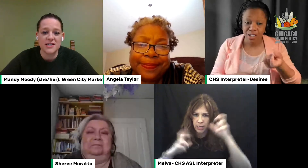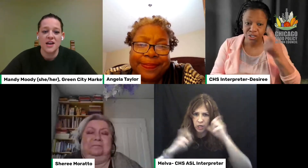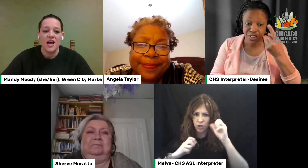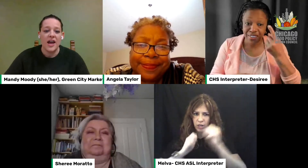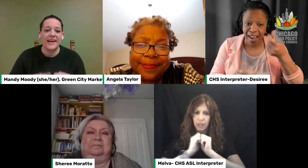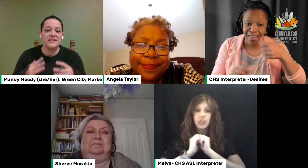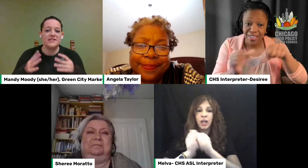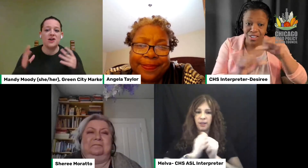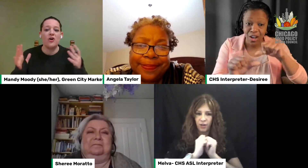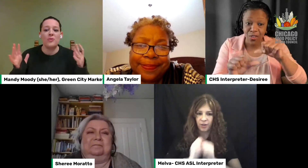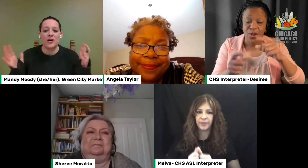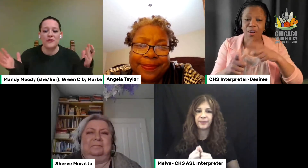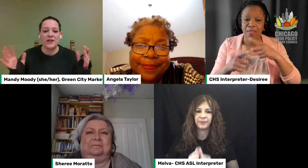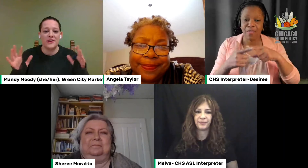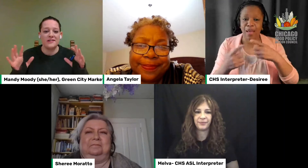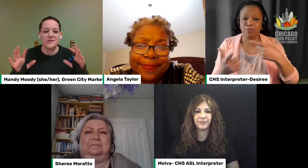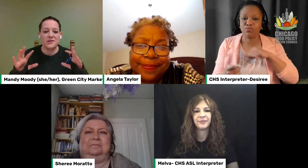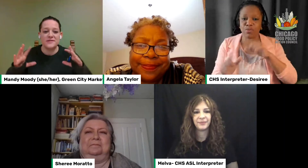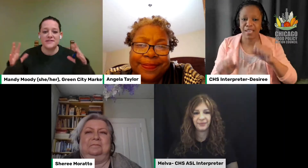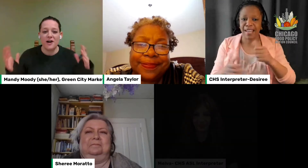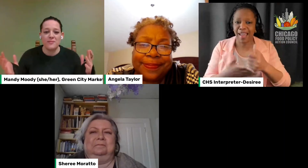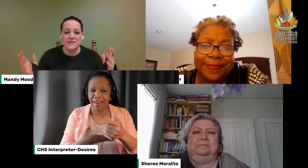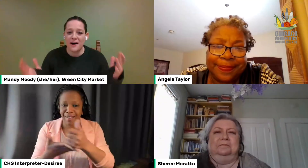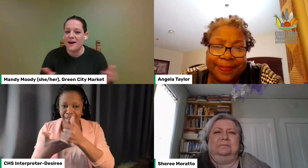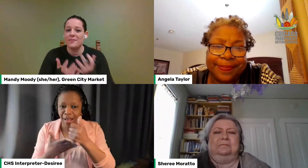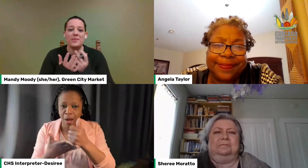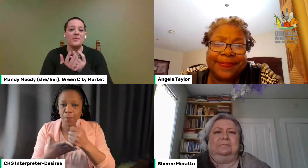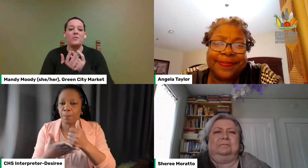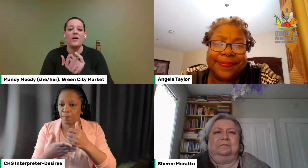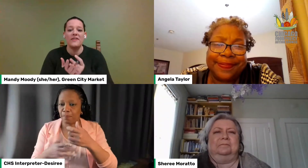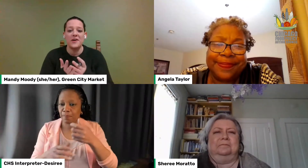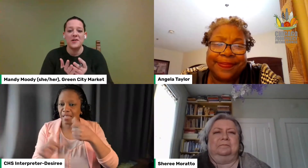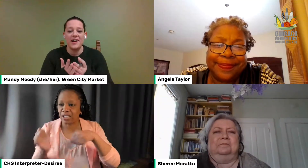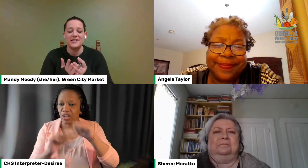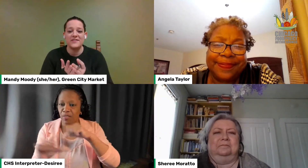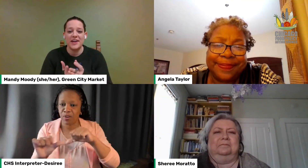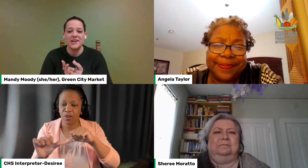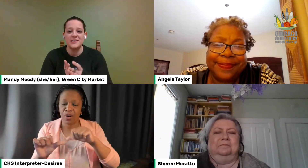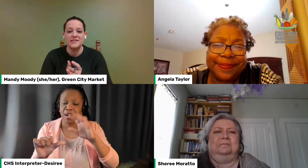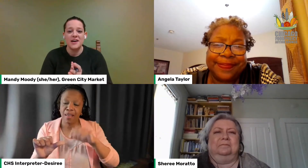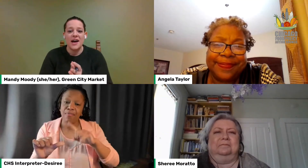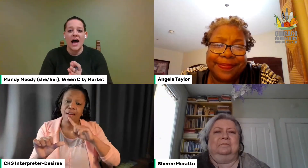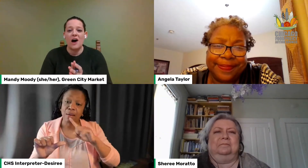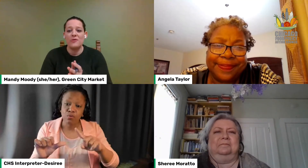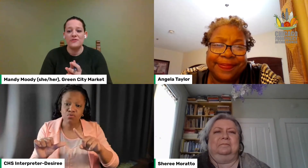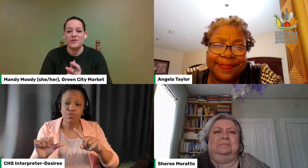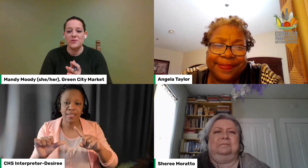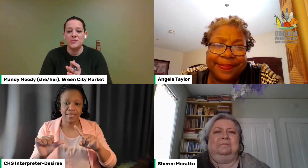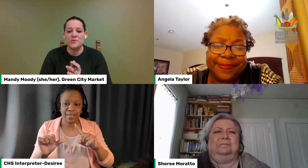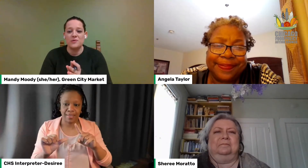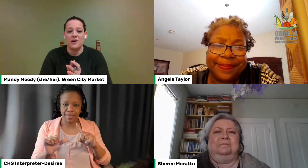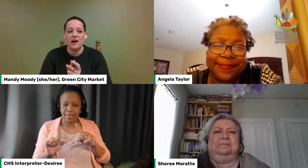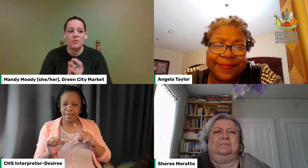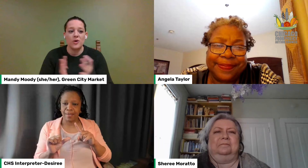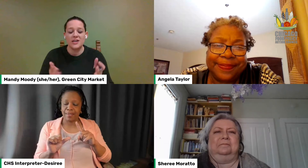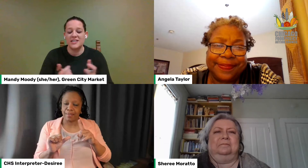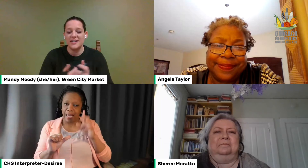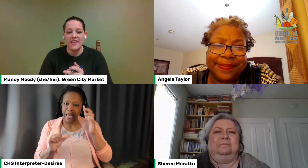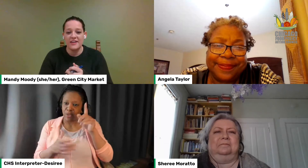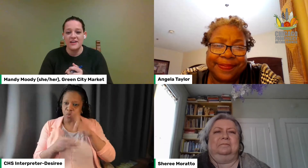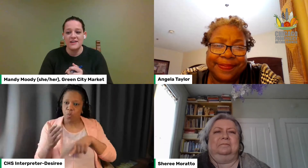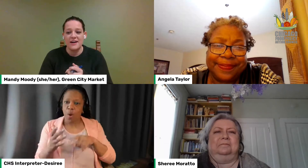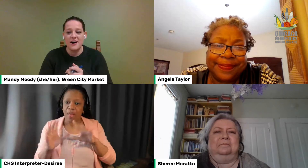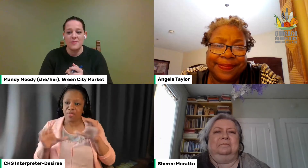really just, it so perfectly sort of sums up what the collective is, how we view our